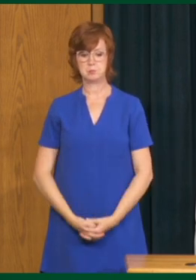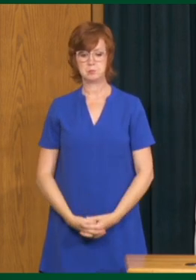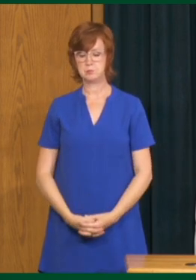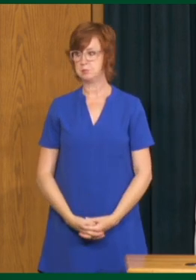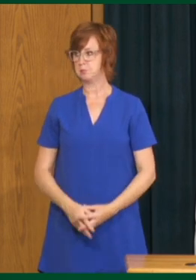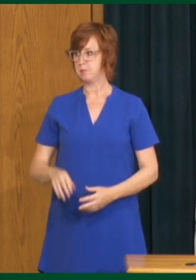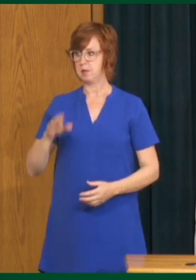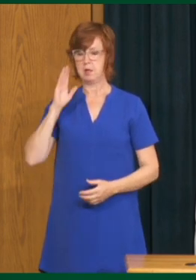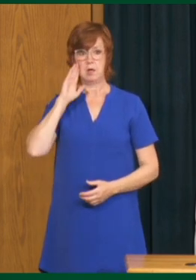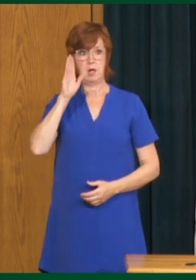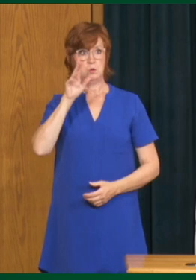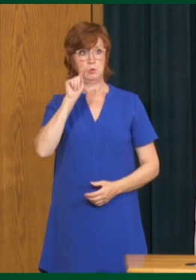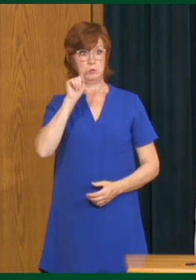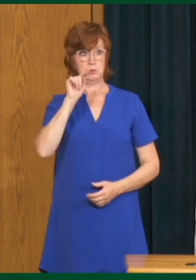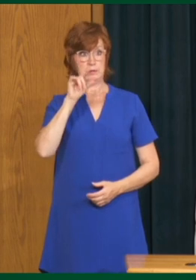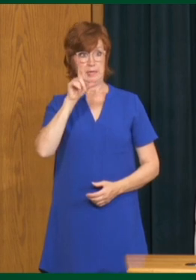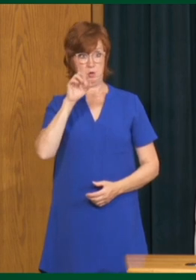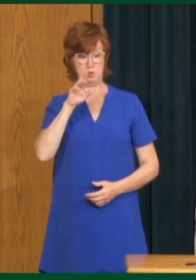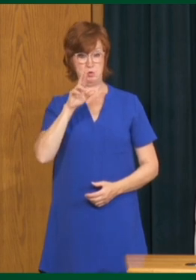Taylor, are you there?